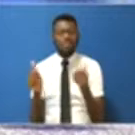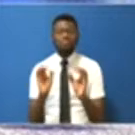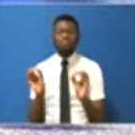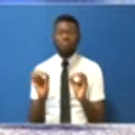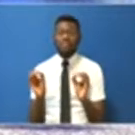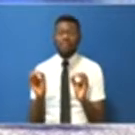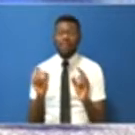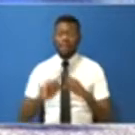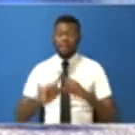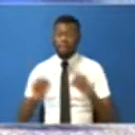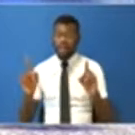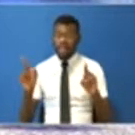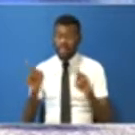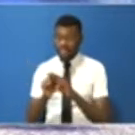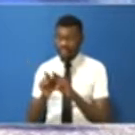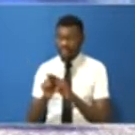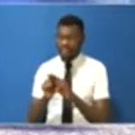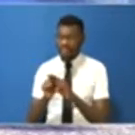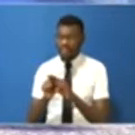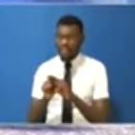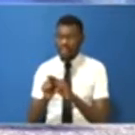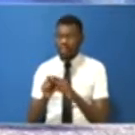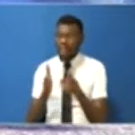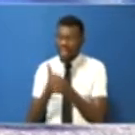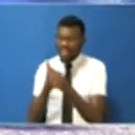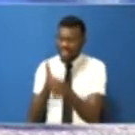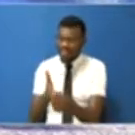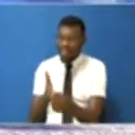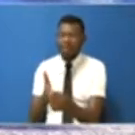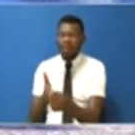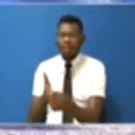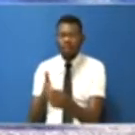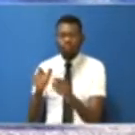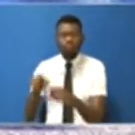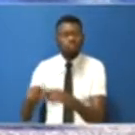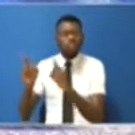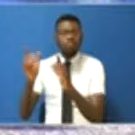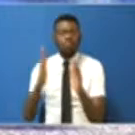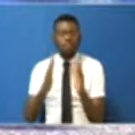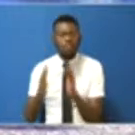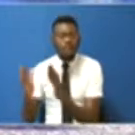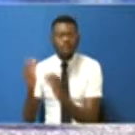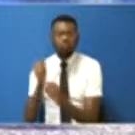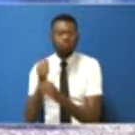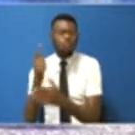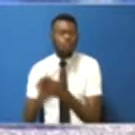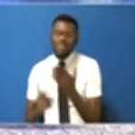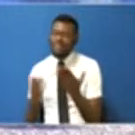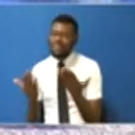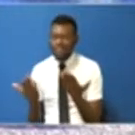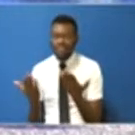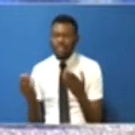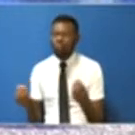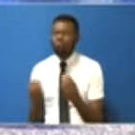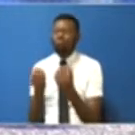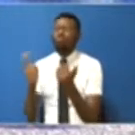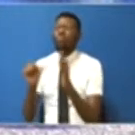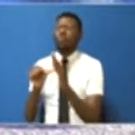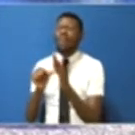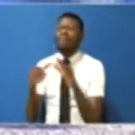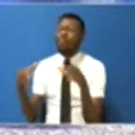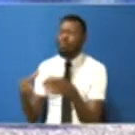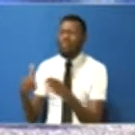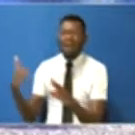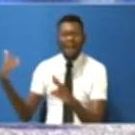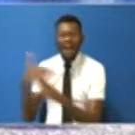can be argued also fostered by the leadership what would you do to get rid or deal with the cartels